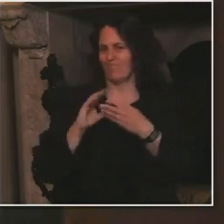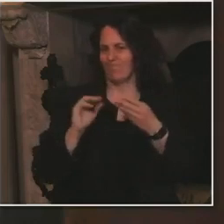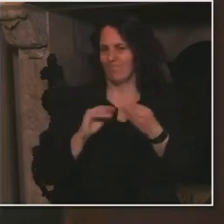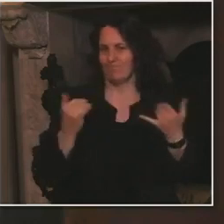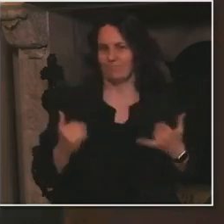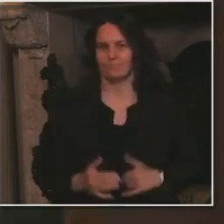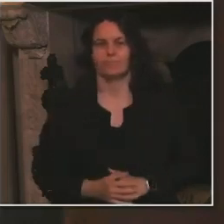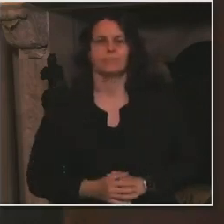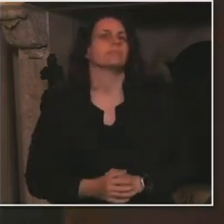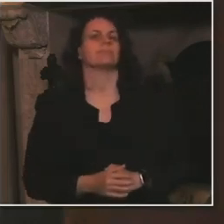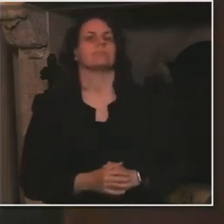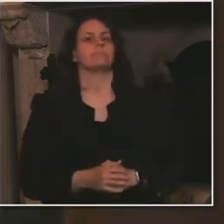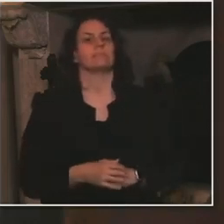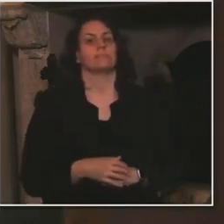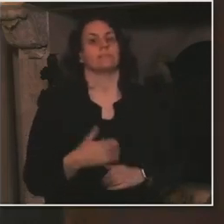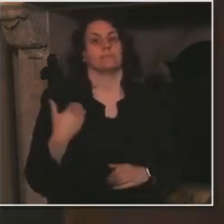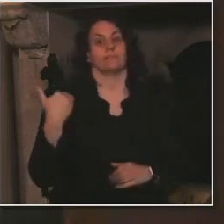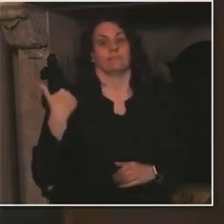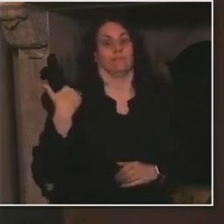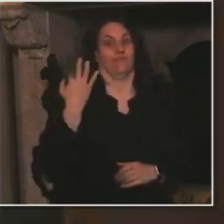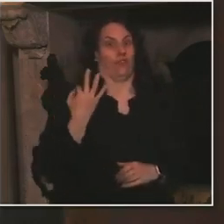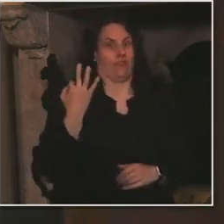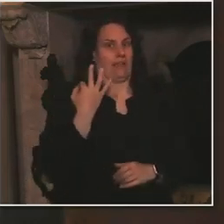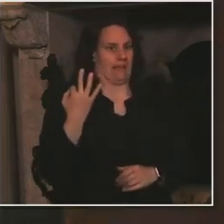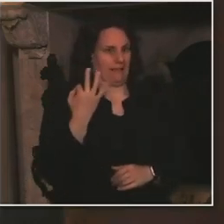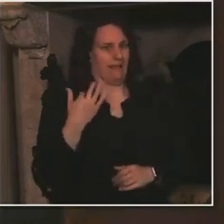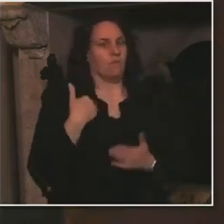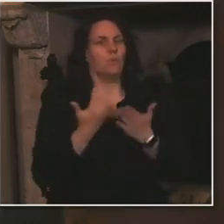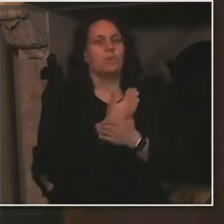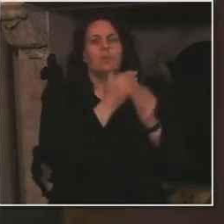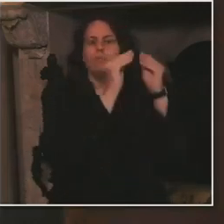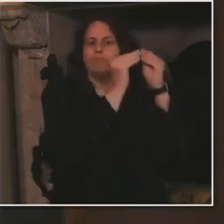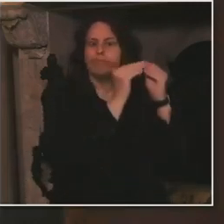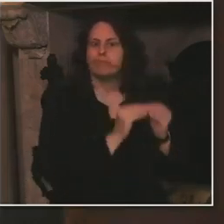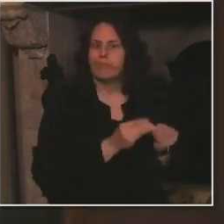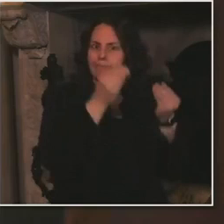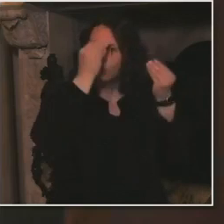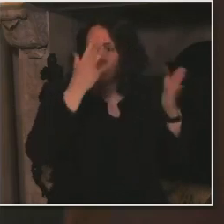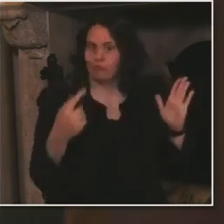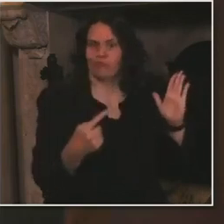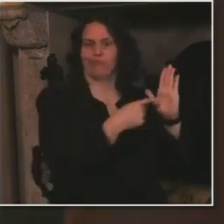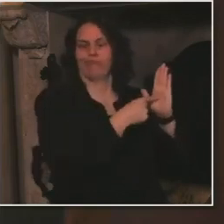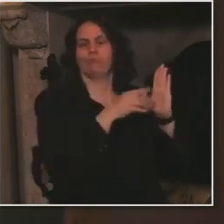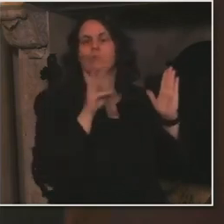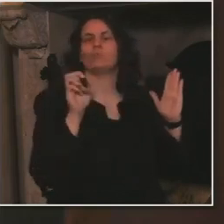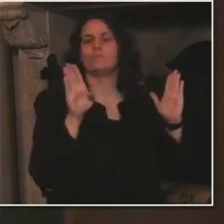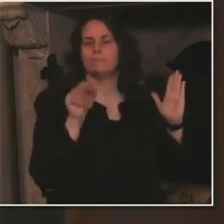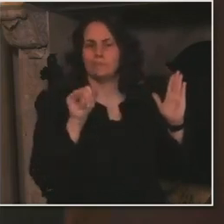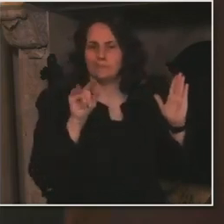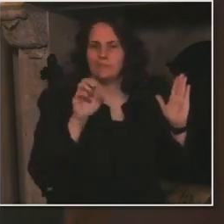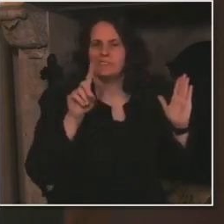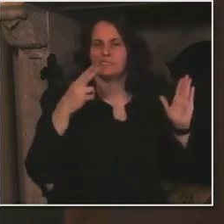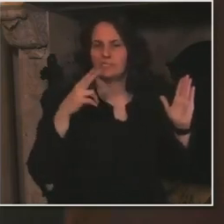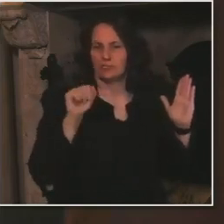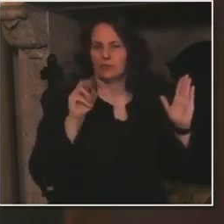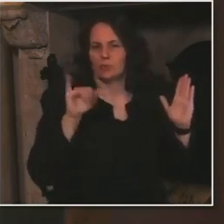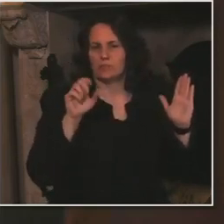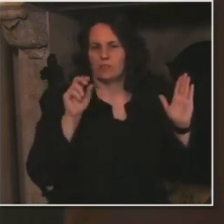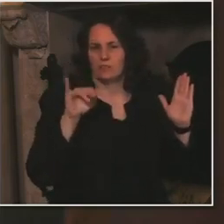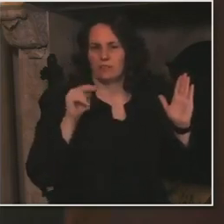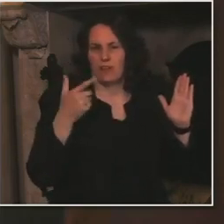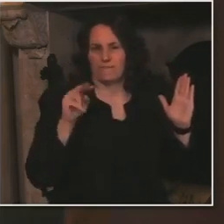the DHS Badger Bounce Back website as part of our commitment to transparency during this pandemic. While we work to turn